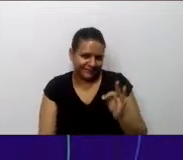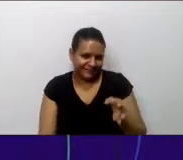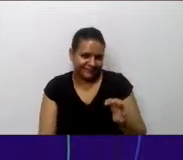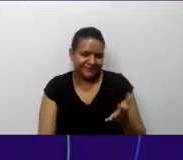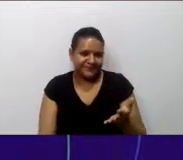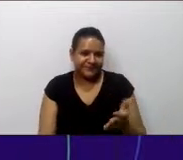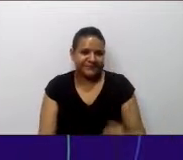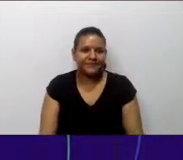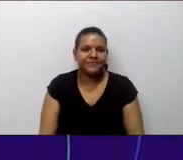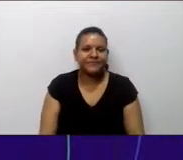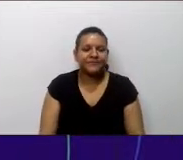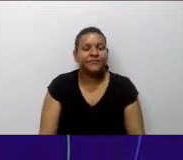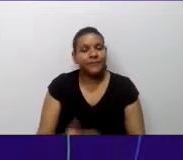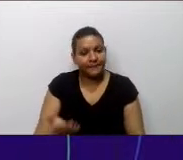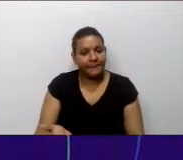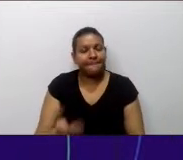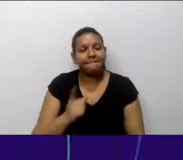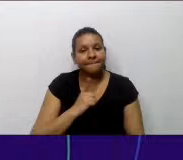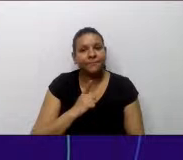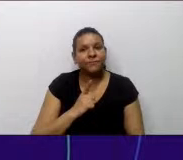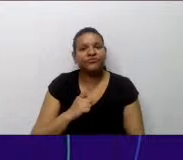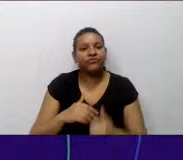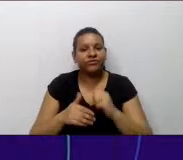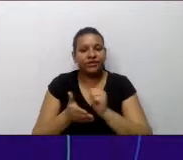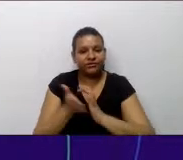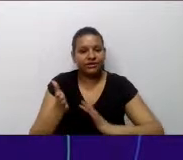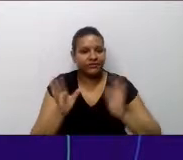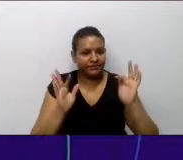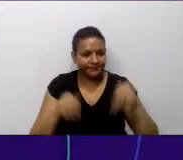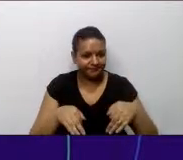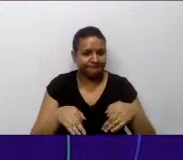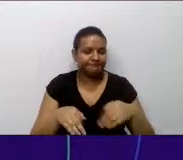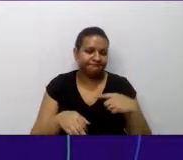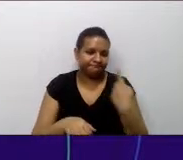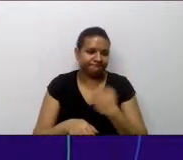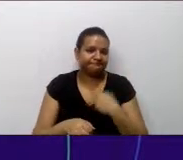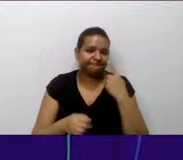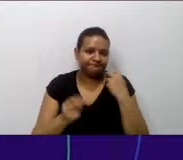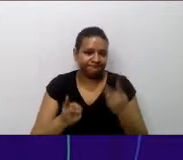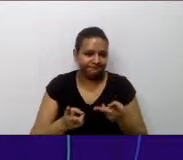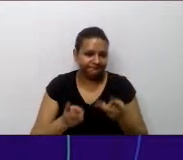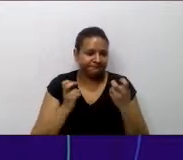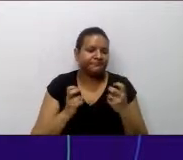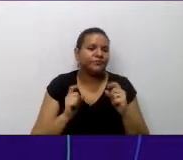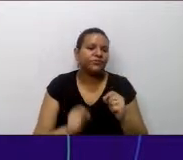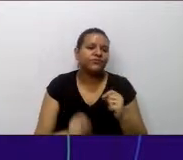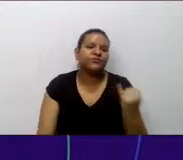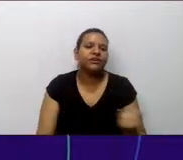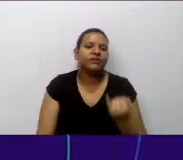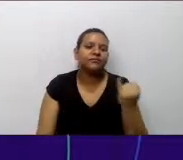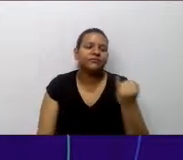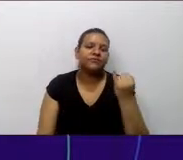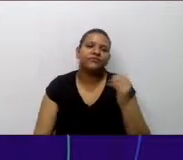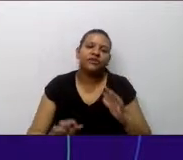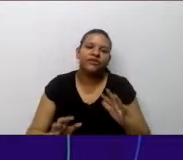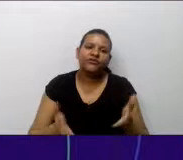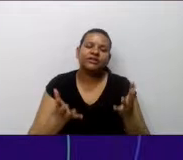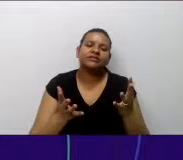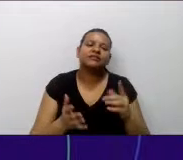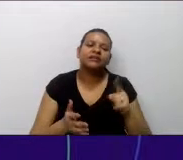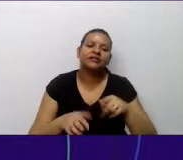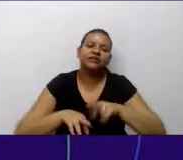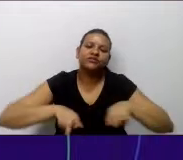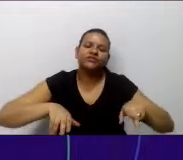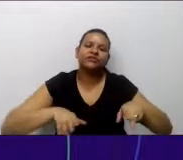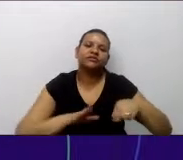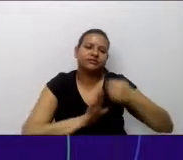So by the end of this task, we realized how essential it is to provide literacy practices through different text genres, so that